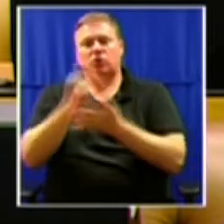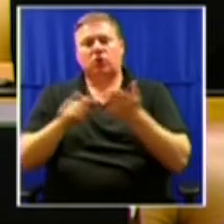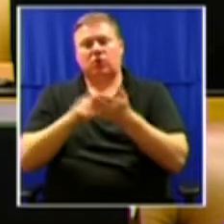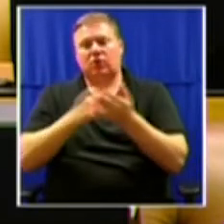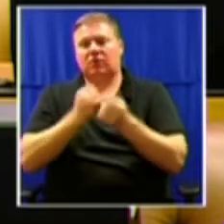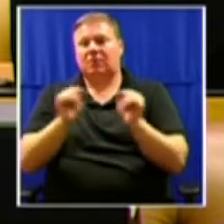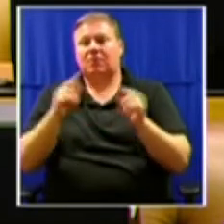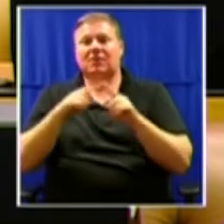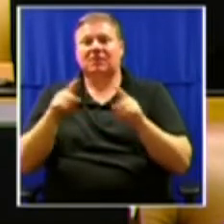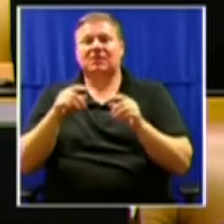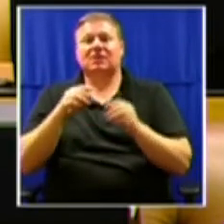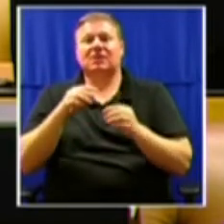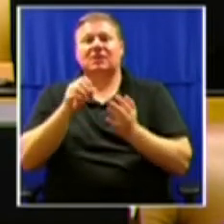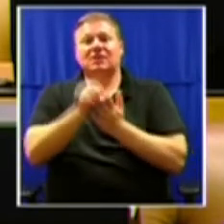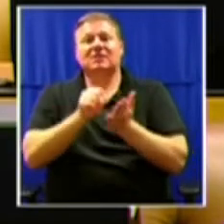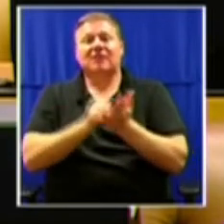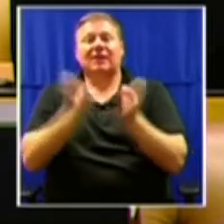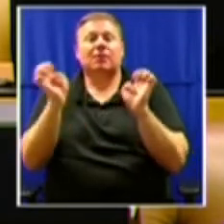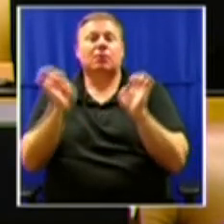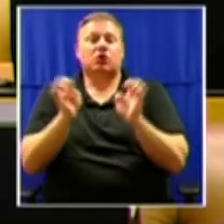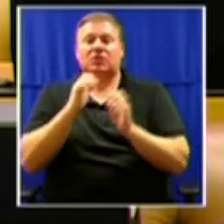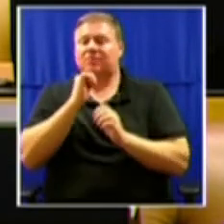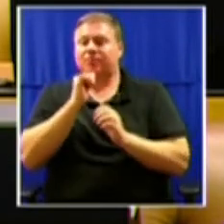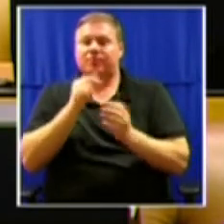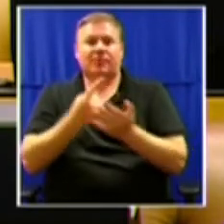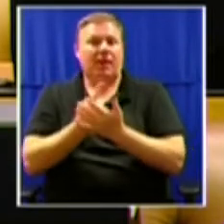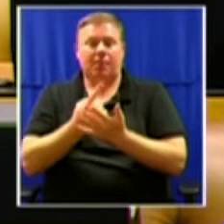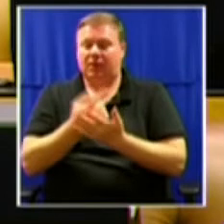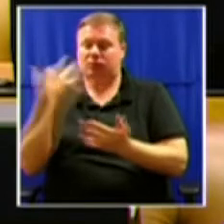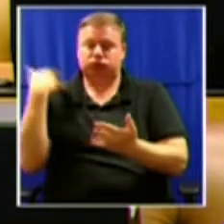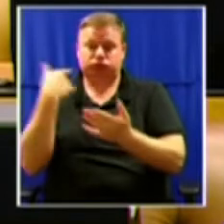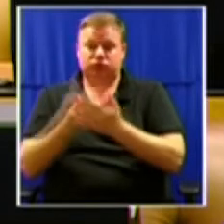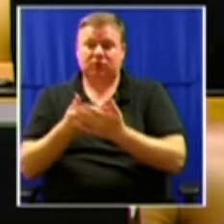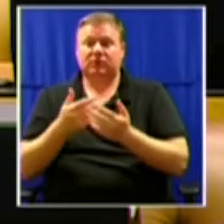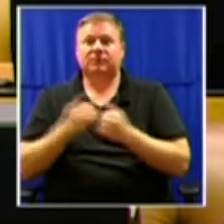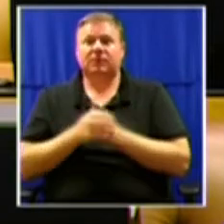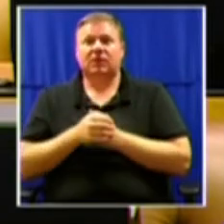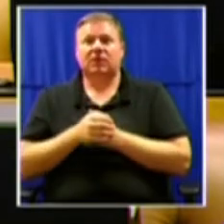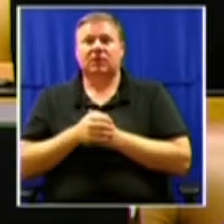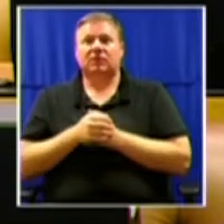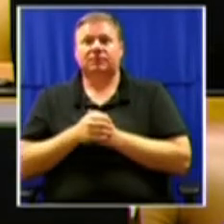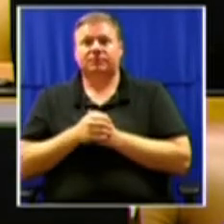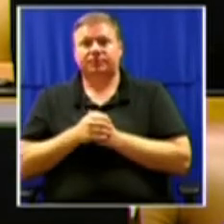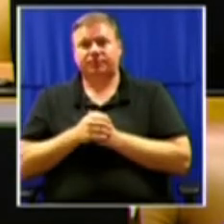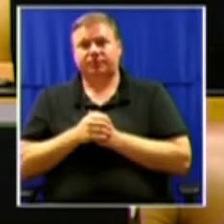of emergency. What then happens? The police will go to the Minister of